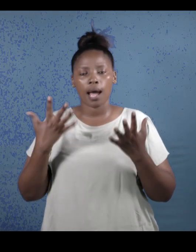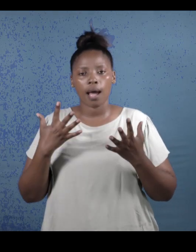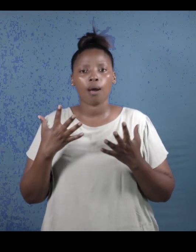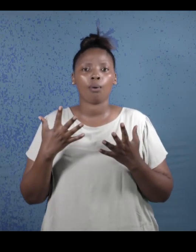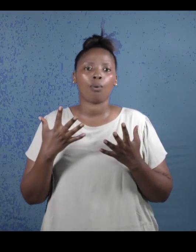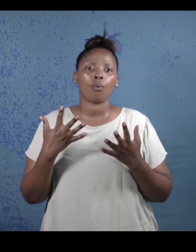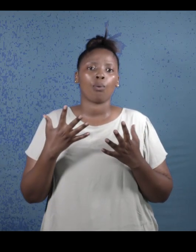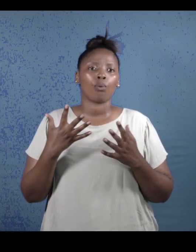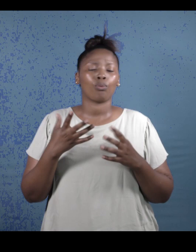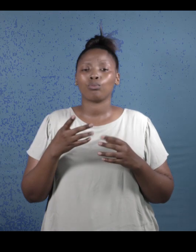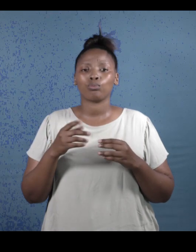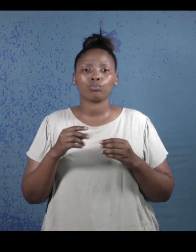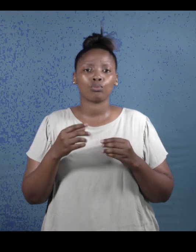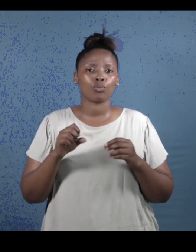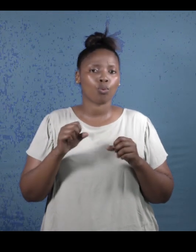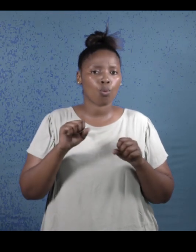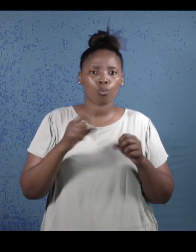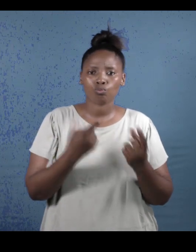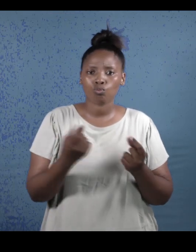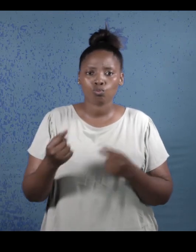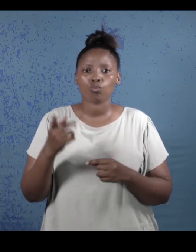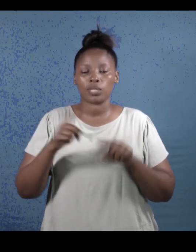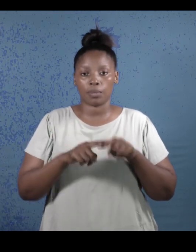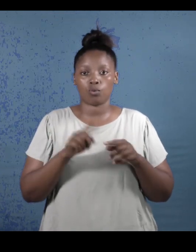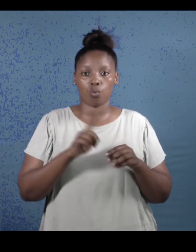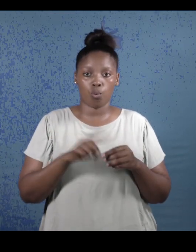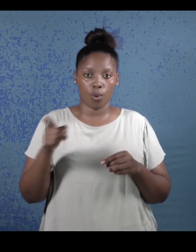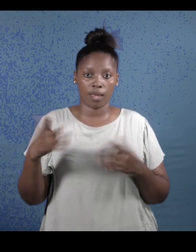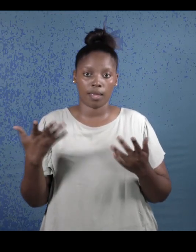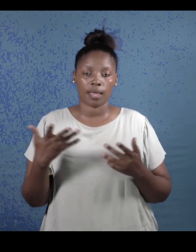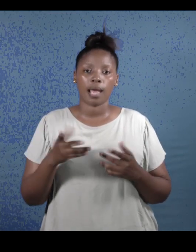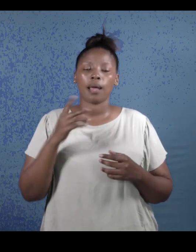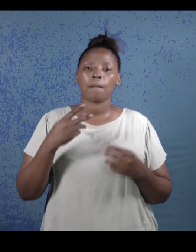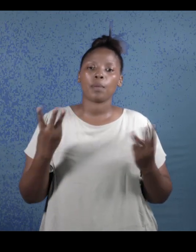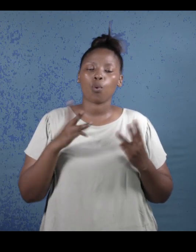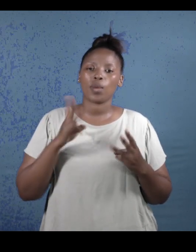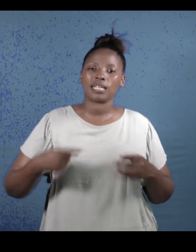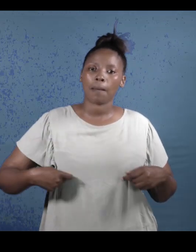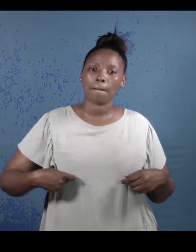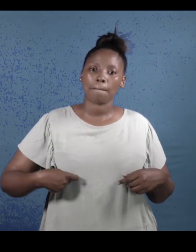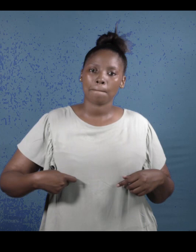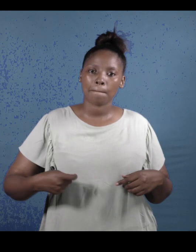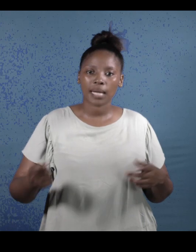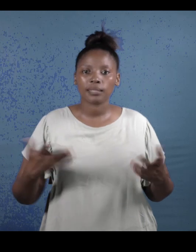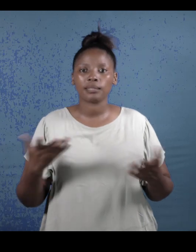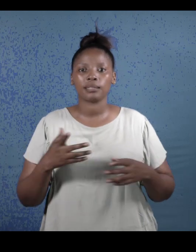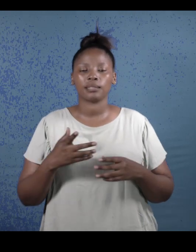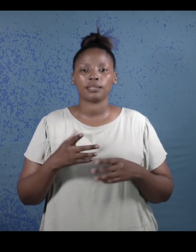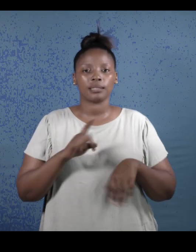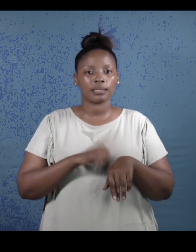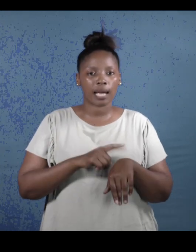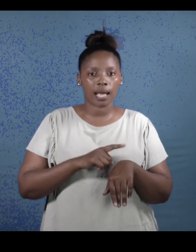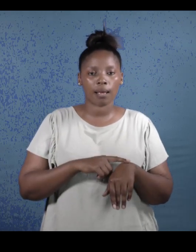totally up to you. Make sure you include all the people who are going to be spending their time on the project, even yourself as a project